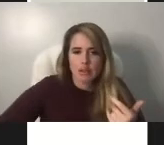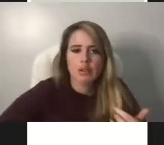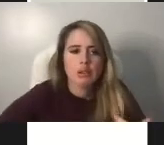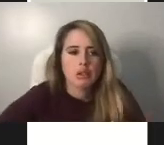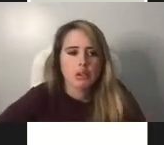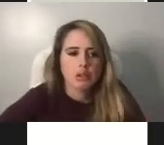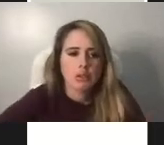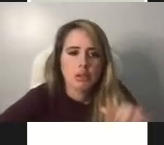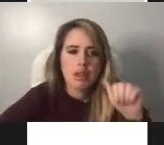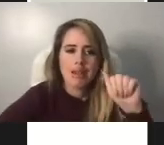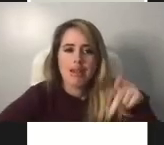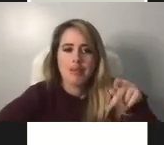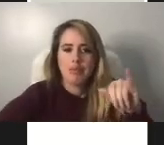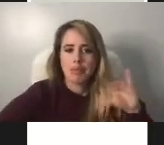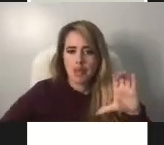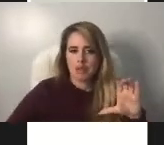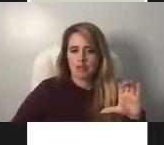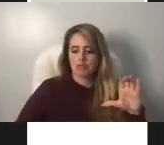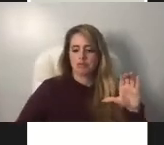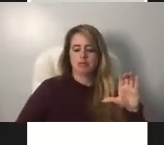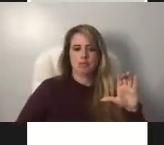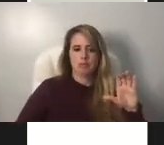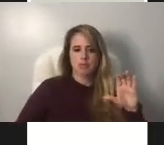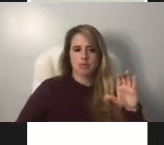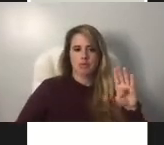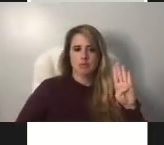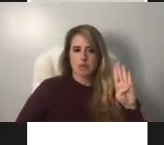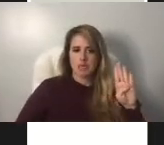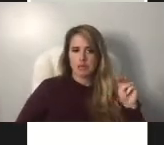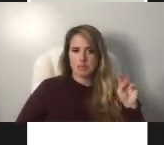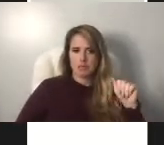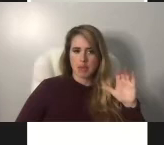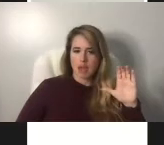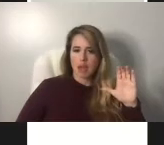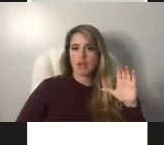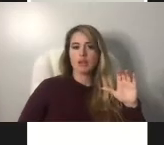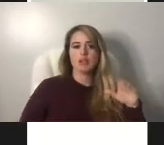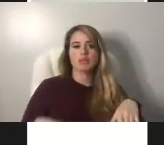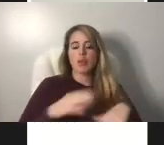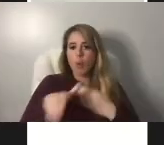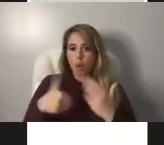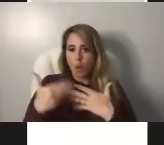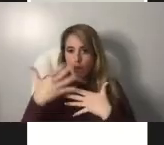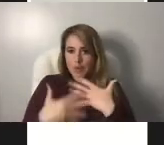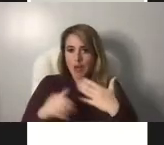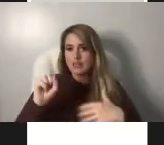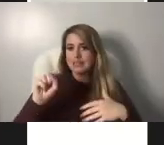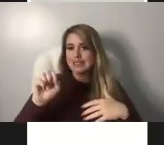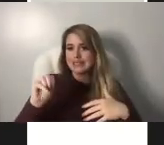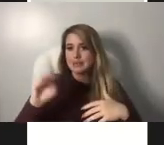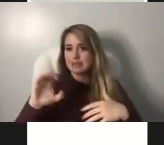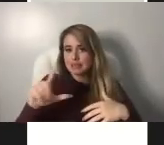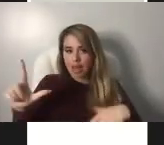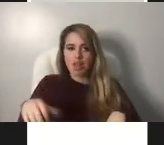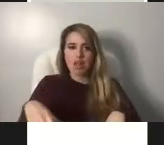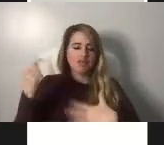APIC, Bmac, whole blood, stem cells, all sorts of different mnemonics and